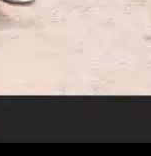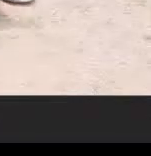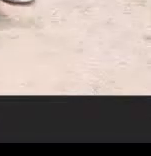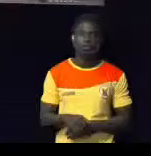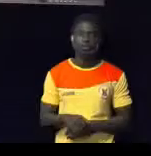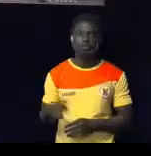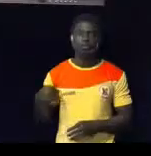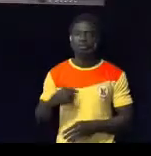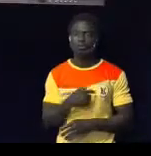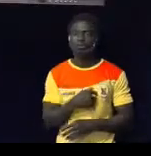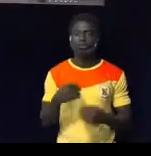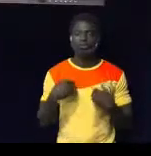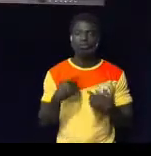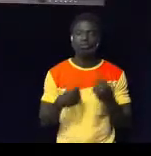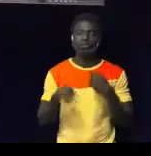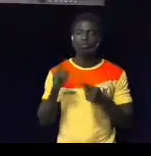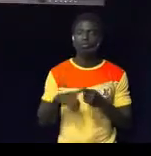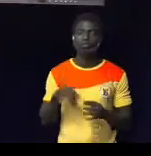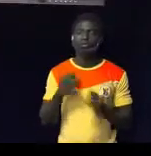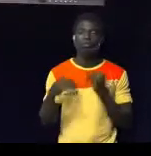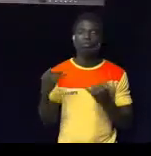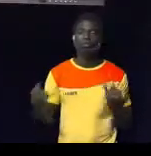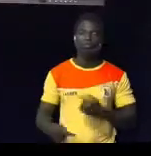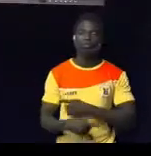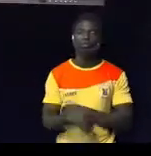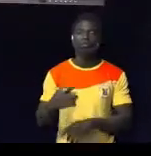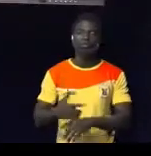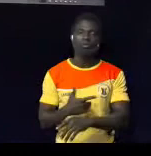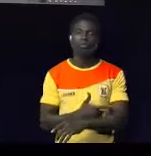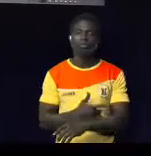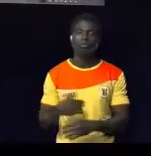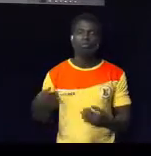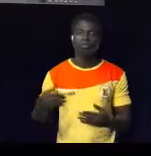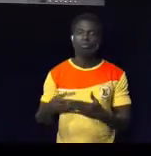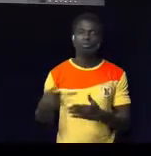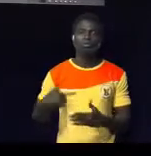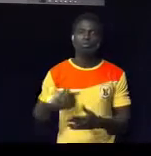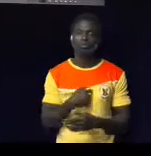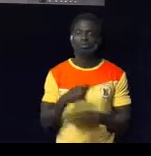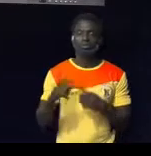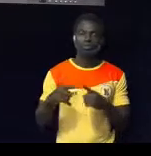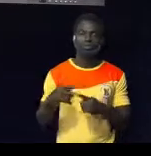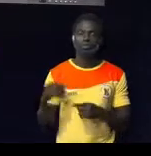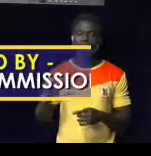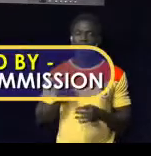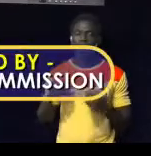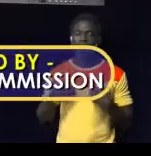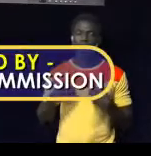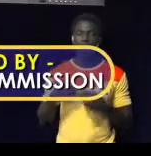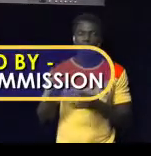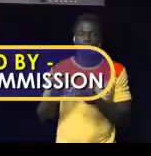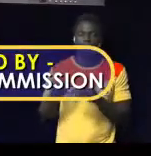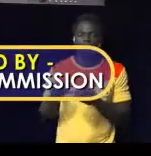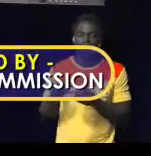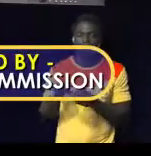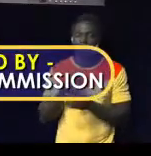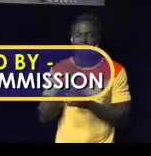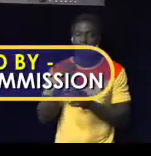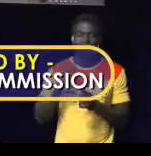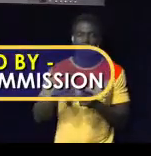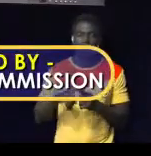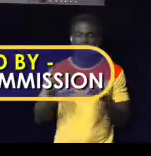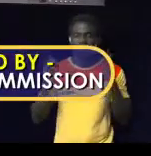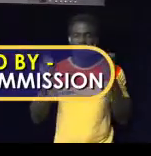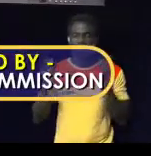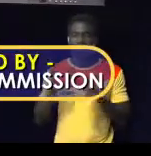schools. We have come to the end of today's lesson. But before we go, I have a few questions to test you on what we